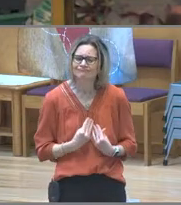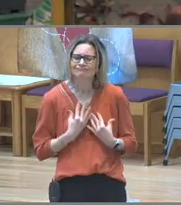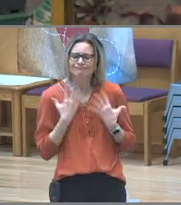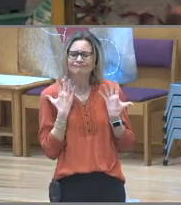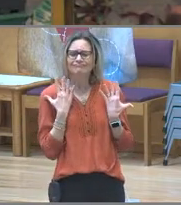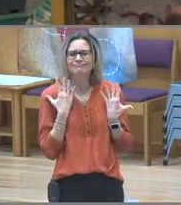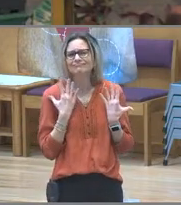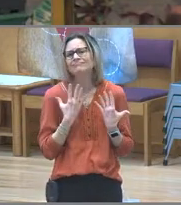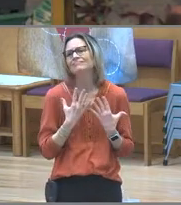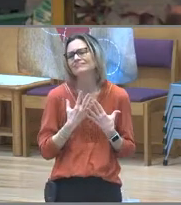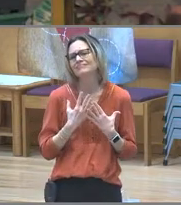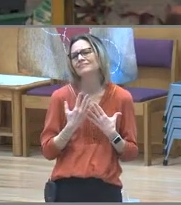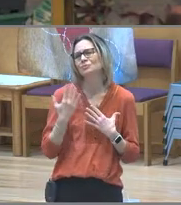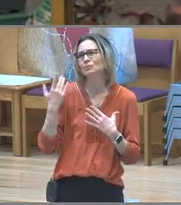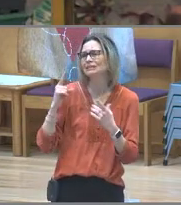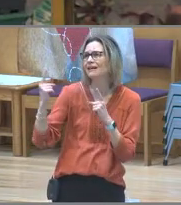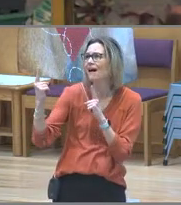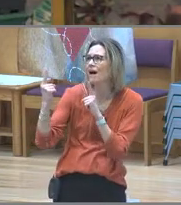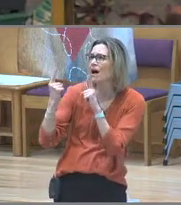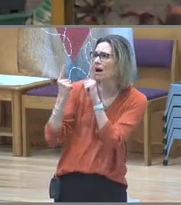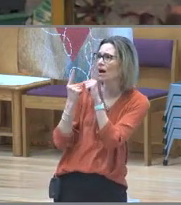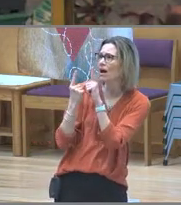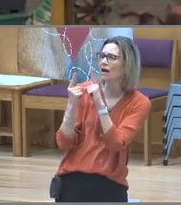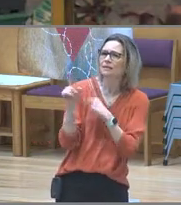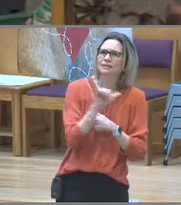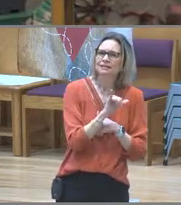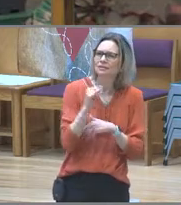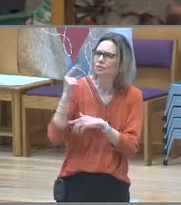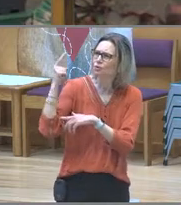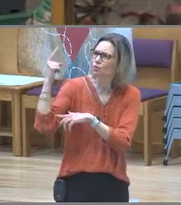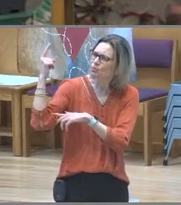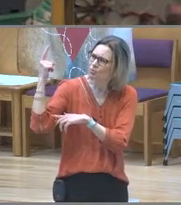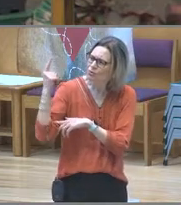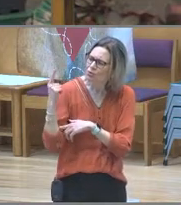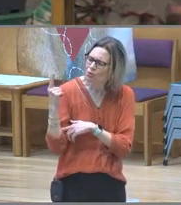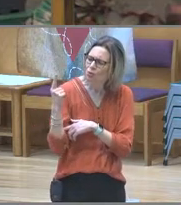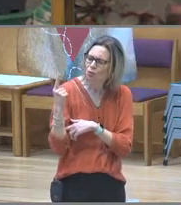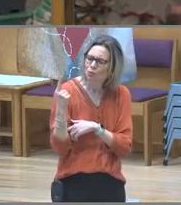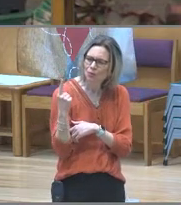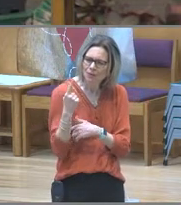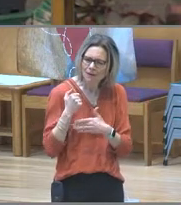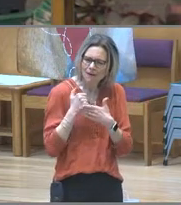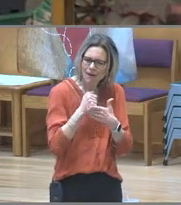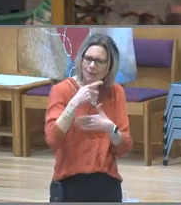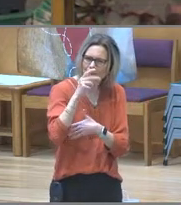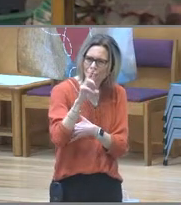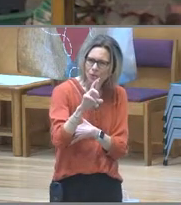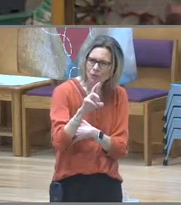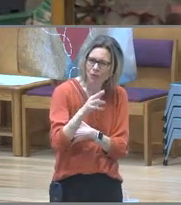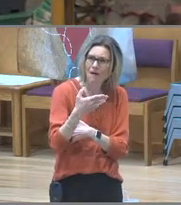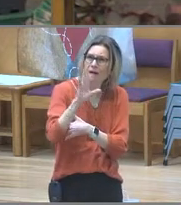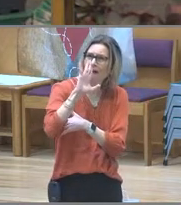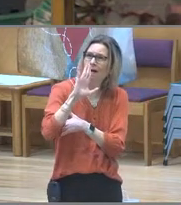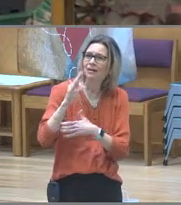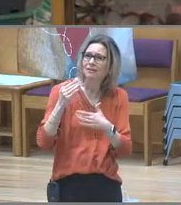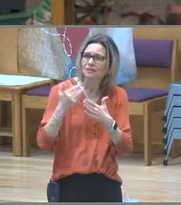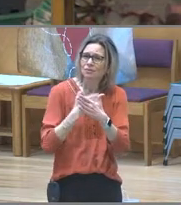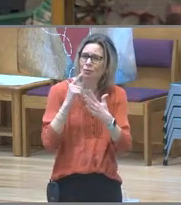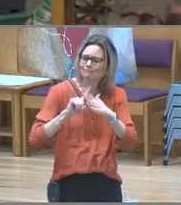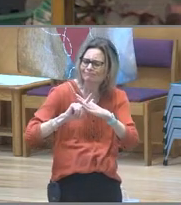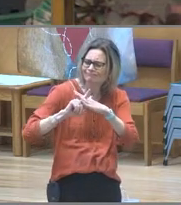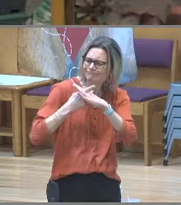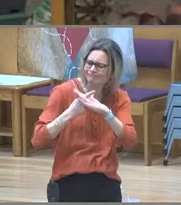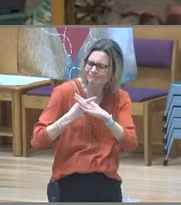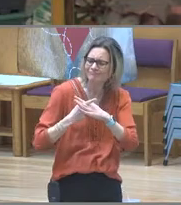us, drawing us closer, just as you drew Peter near. God of new beginnings, fill us with your